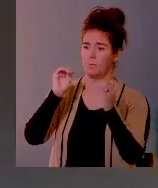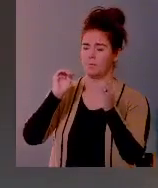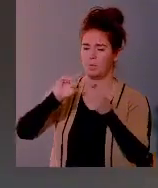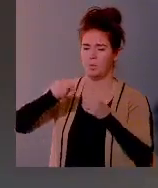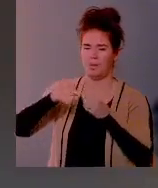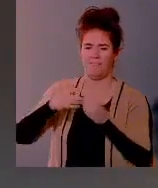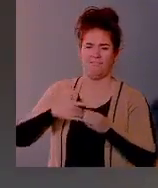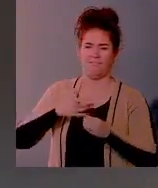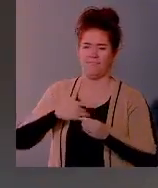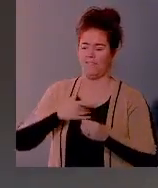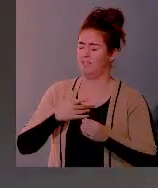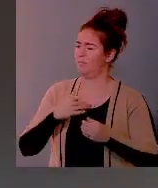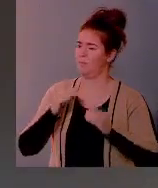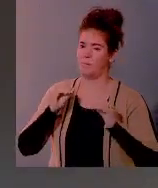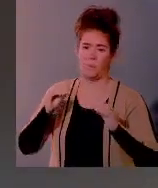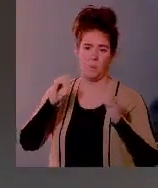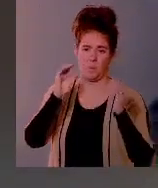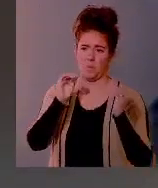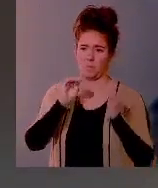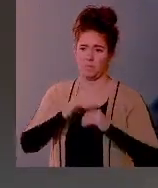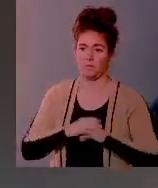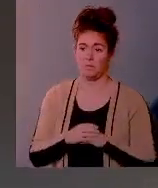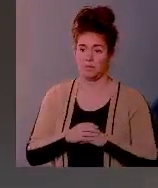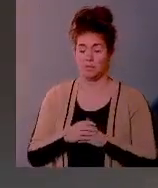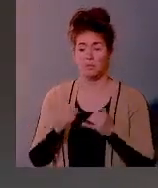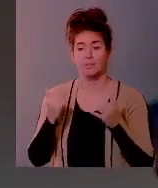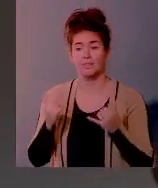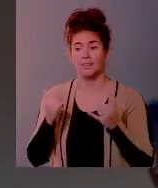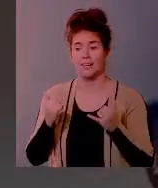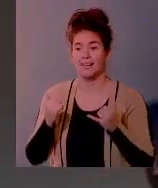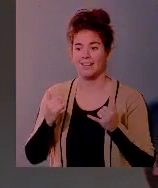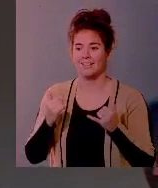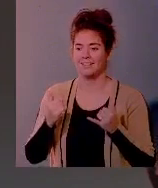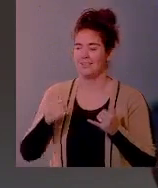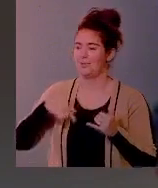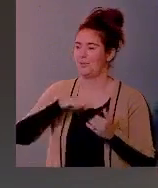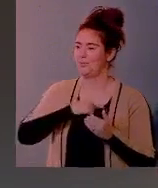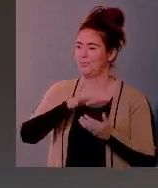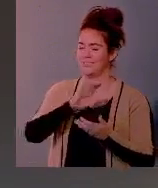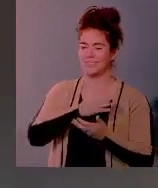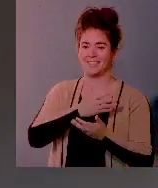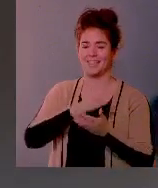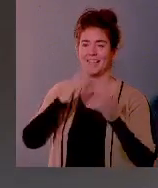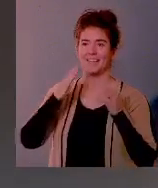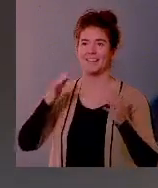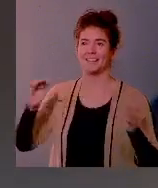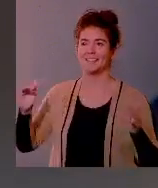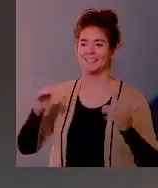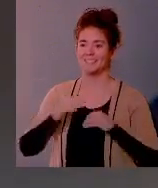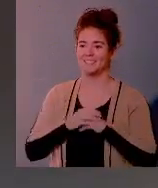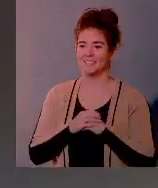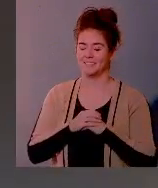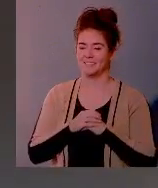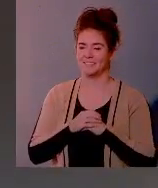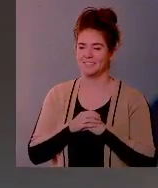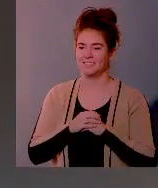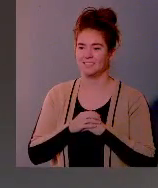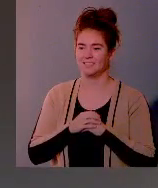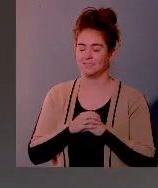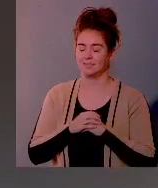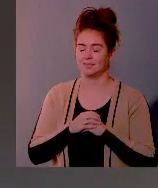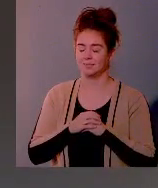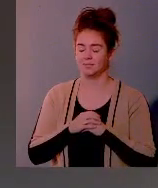our voices to you in song, as we hear your word, as we give our